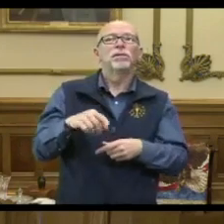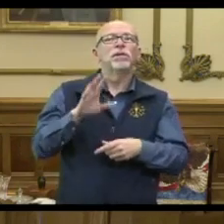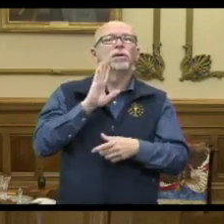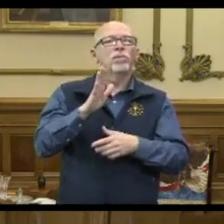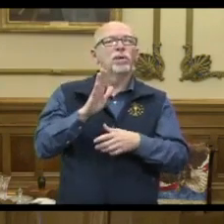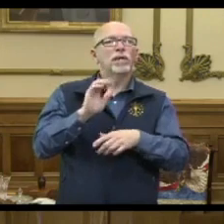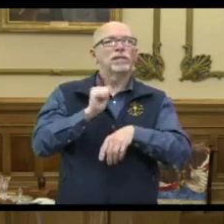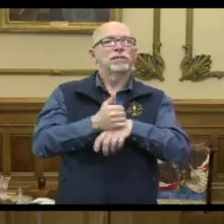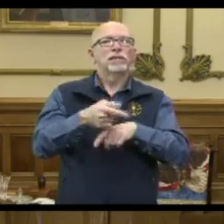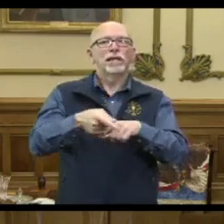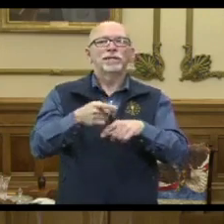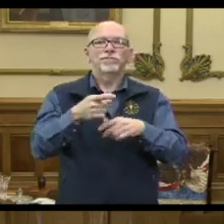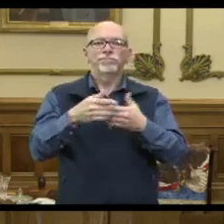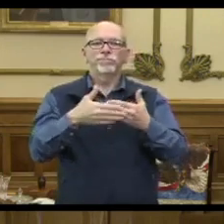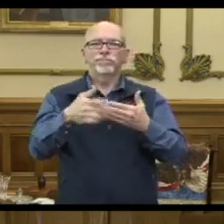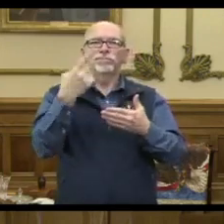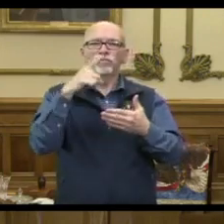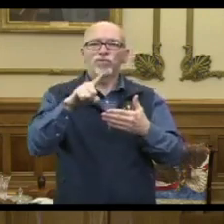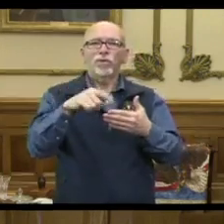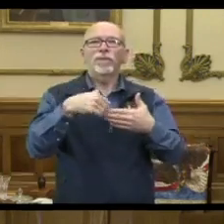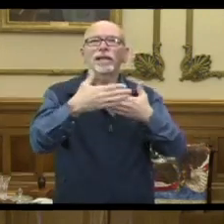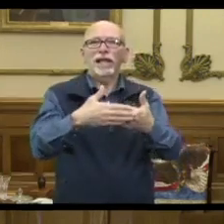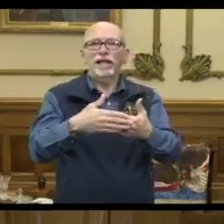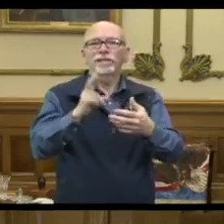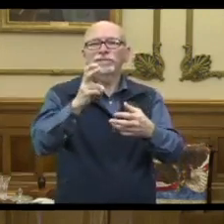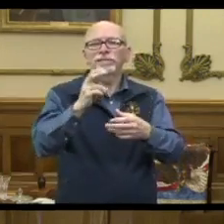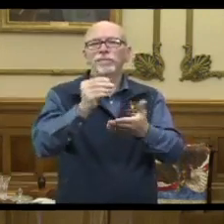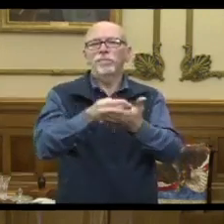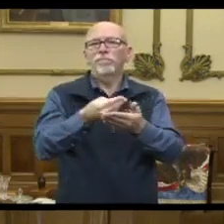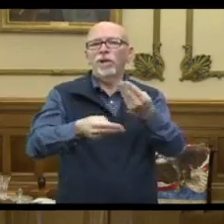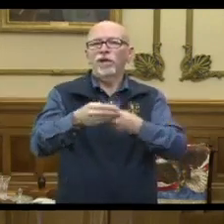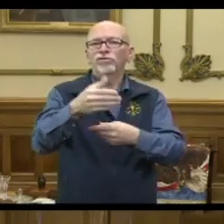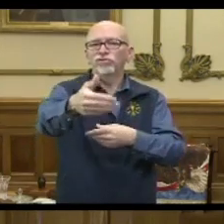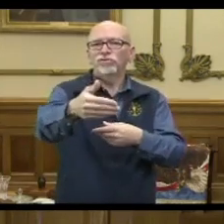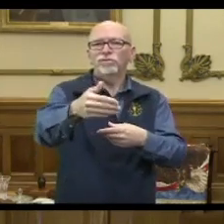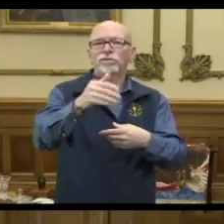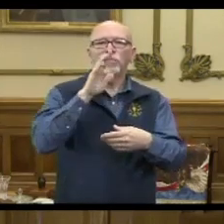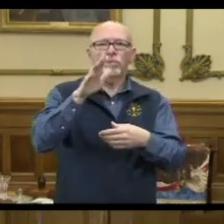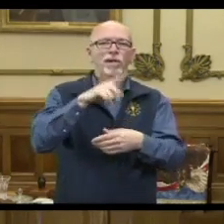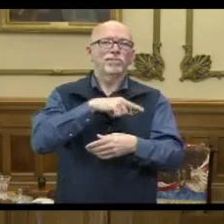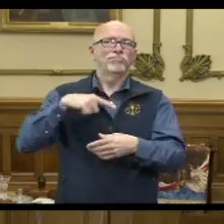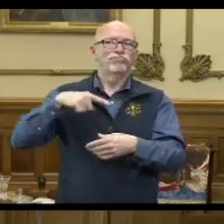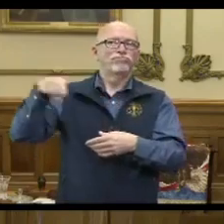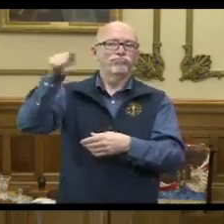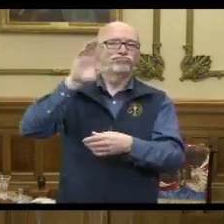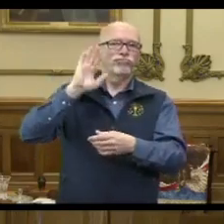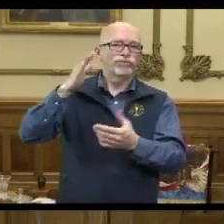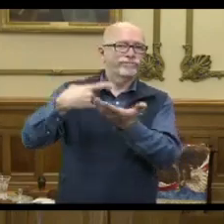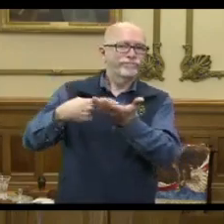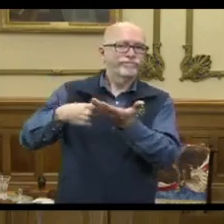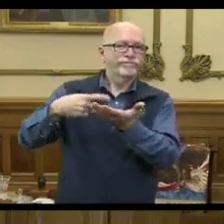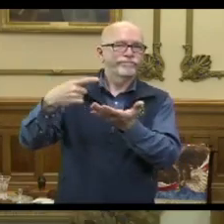plate or set the table for setting the next budget, which will be taken up by the General Assembly in January.